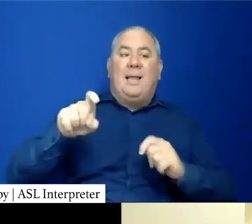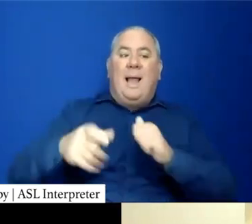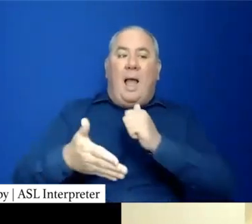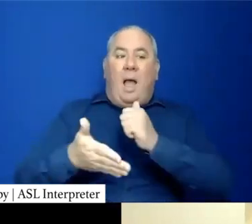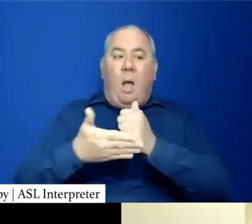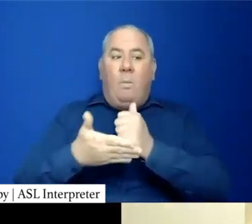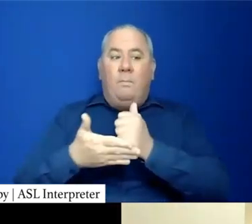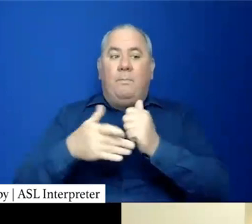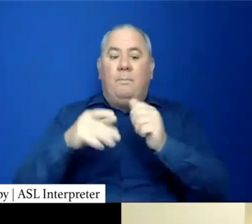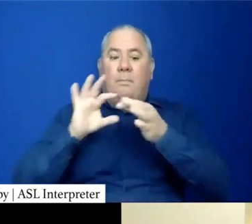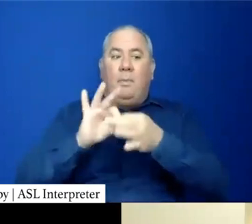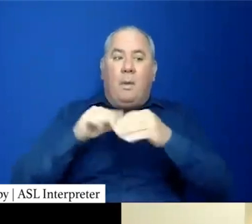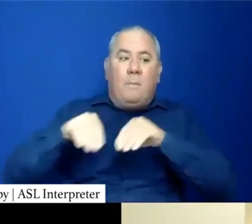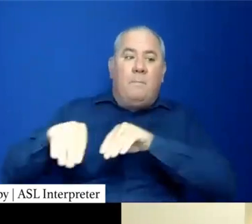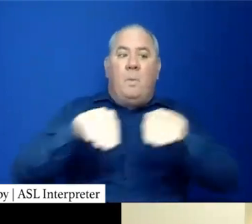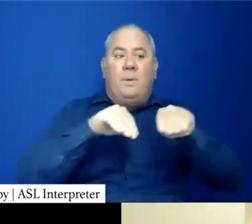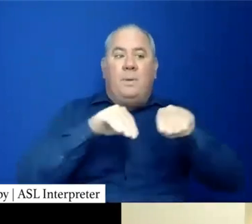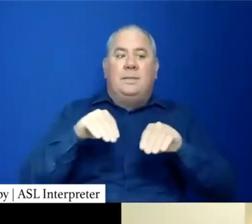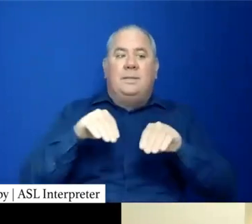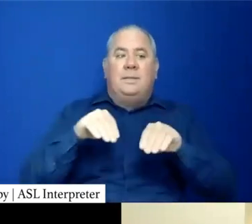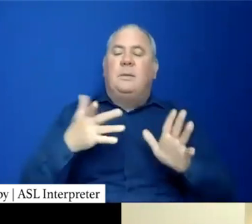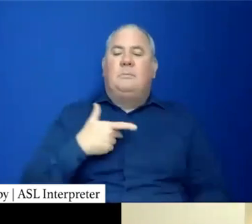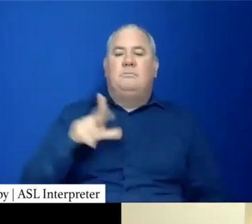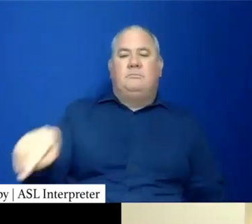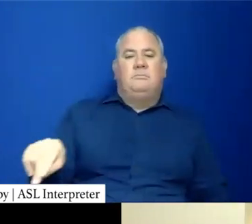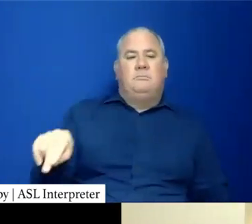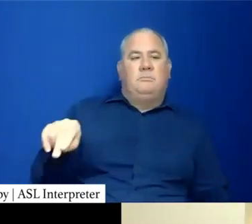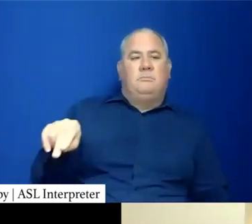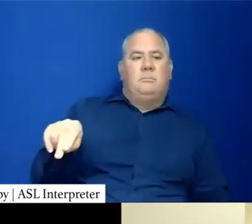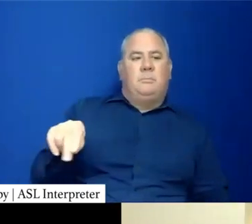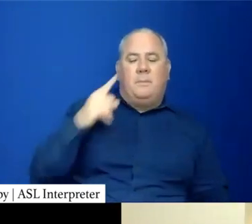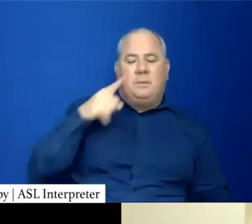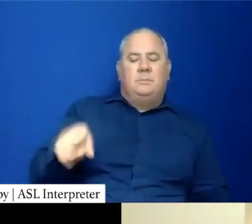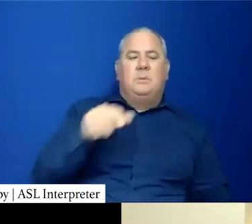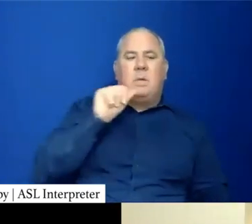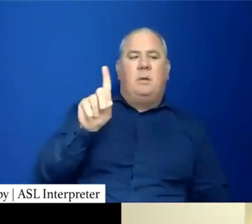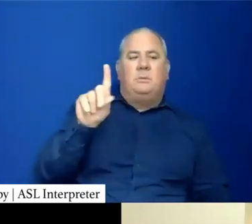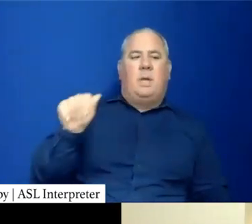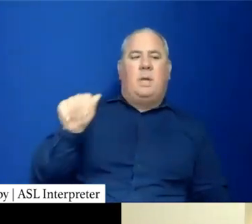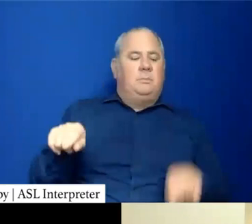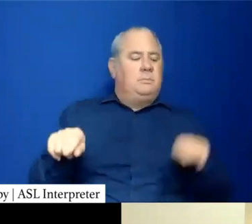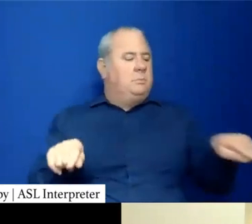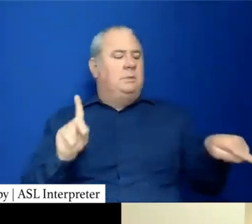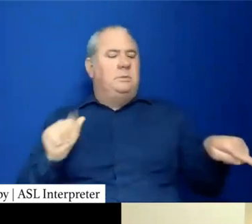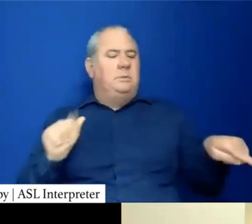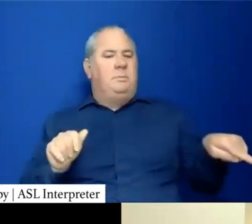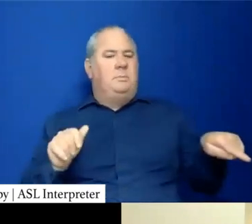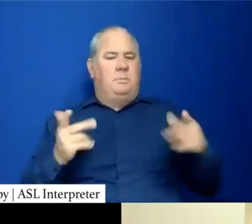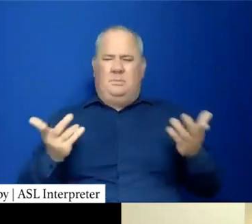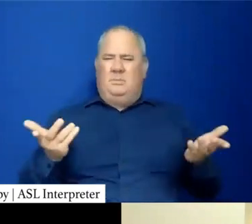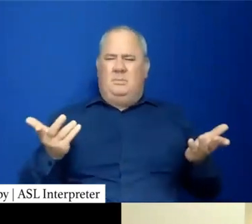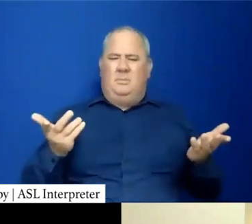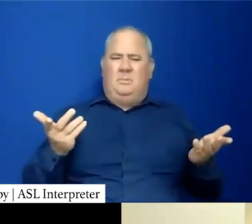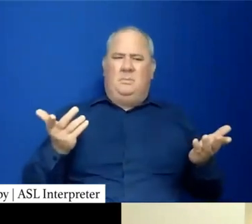he not disabled like she is, meaning me. Oh, no. He doesn't need no thing. And like,